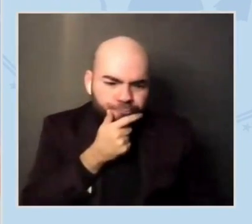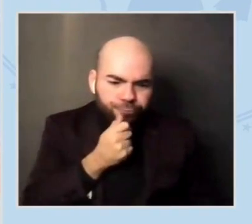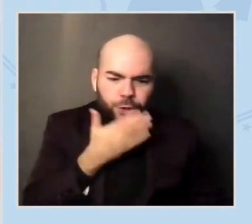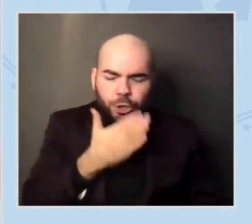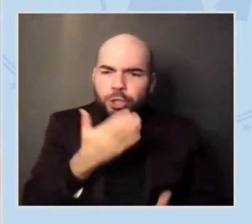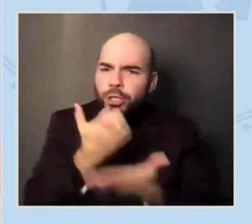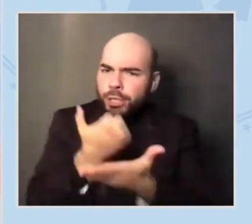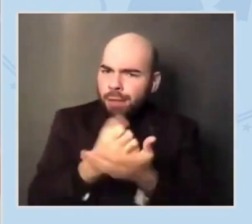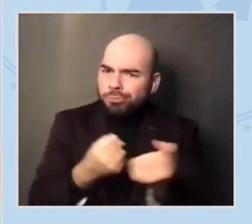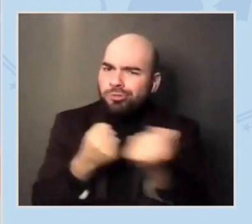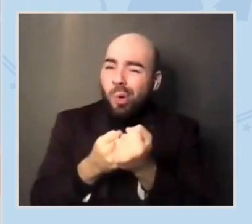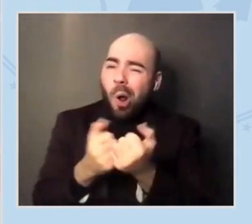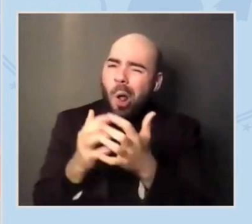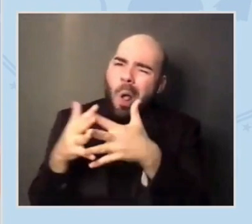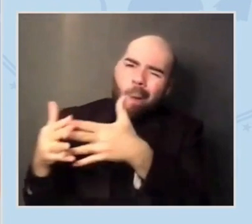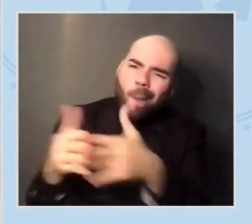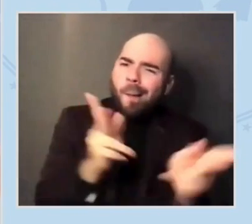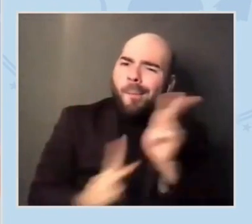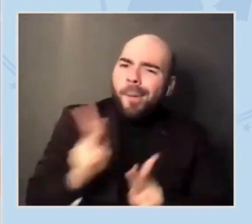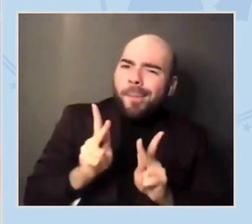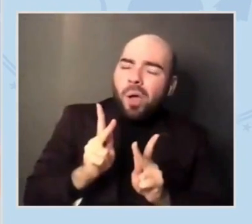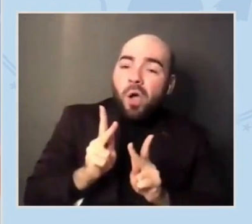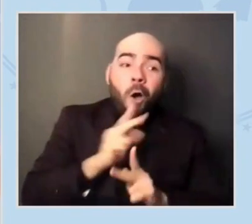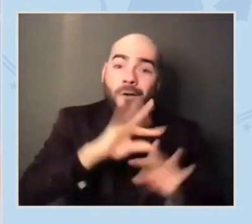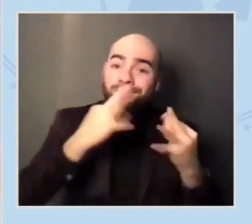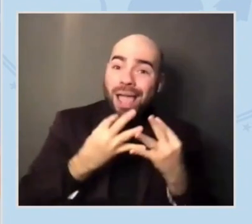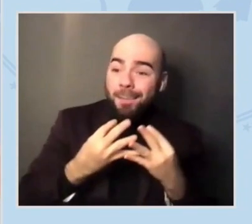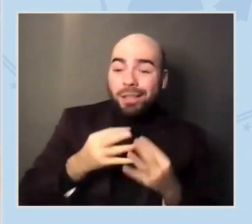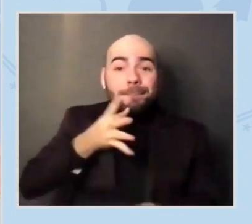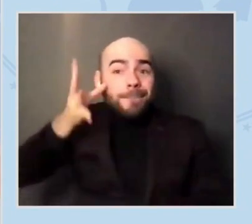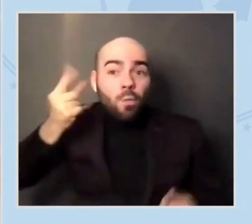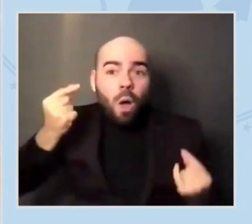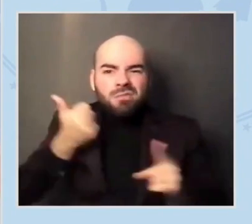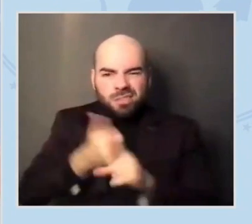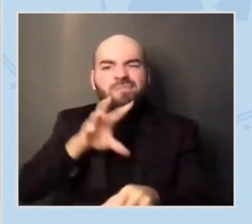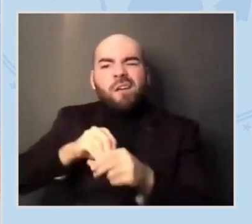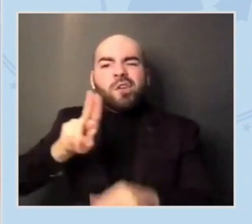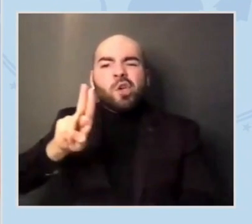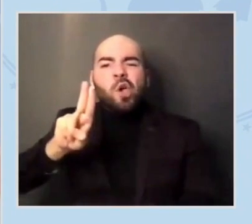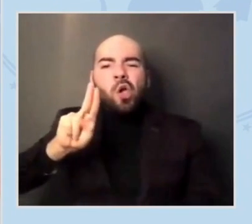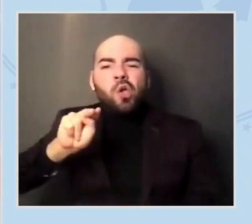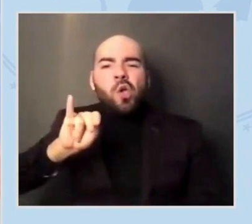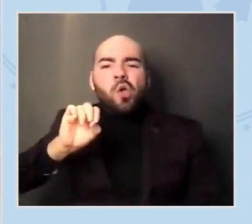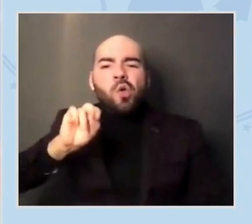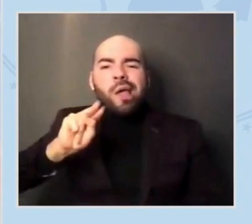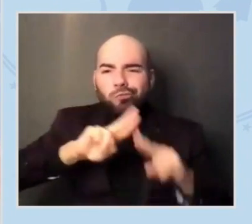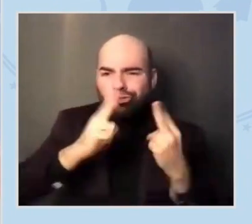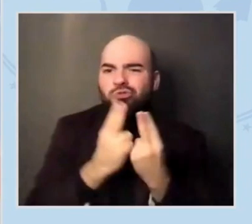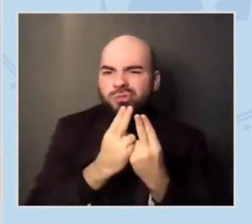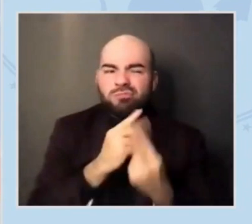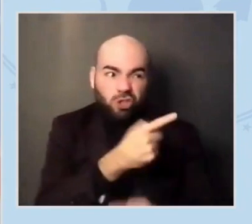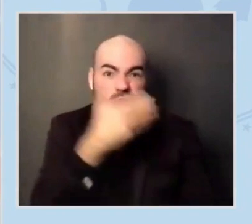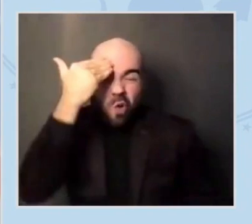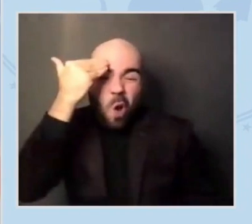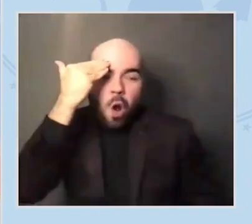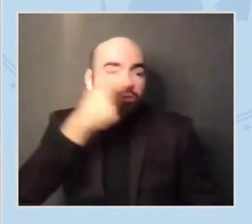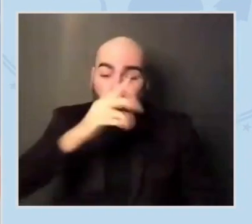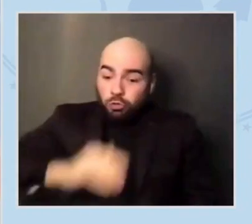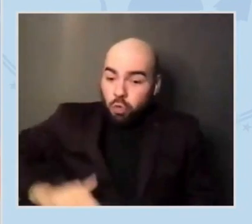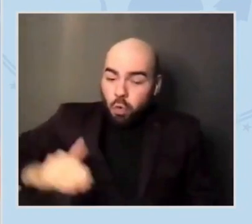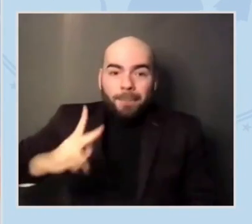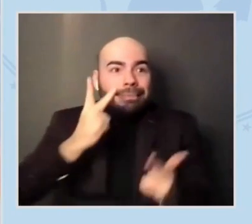a union family, it's no wonder she believes so deeply in the idea that leave no one out, leave no one behind in this